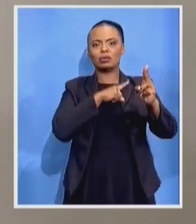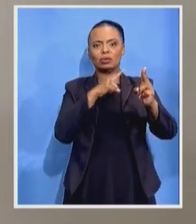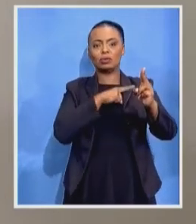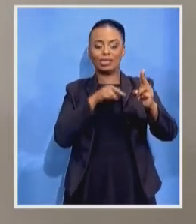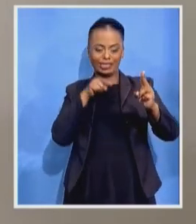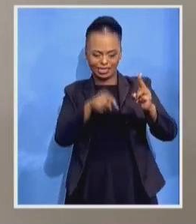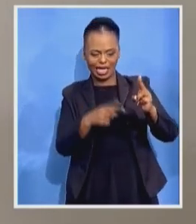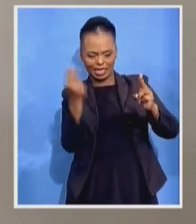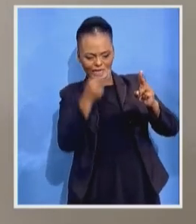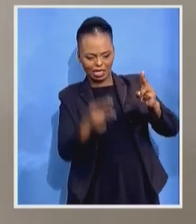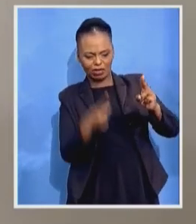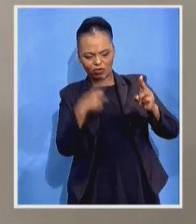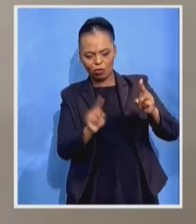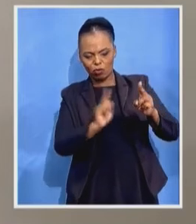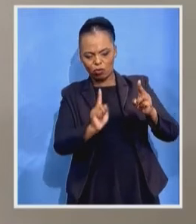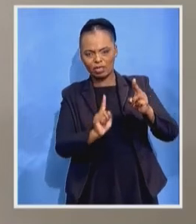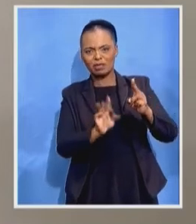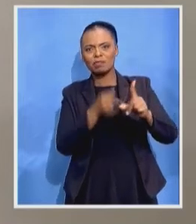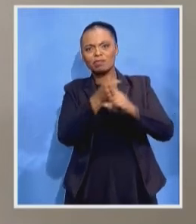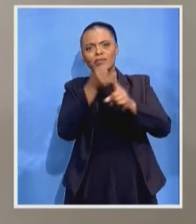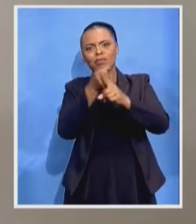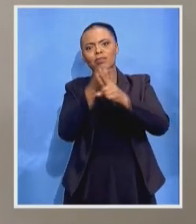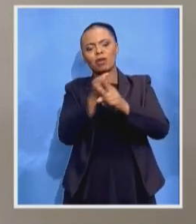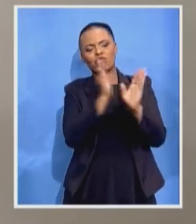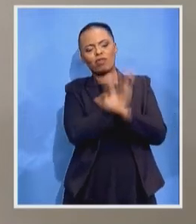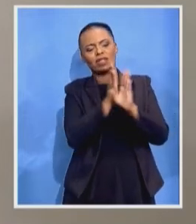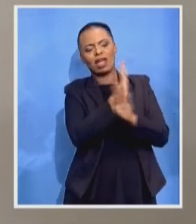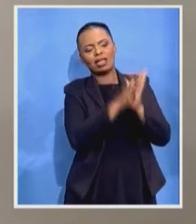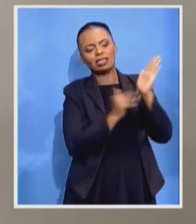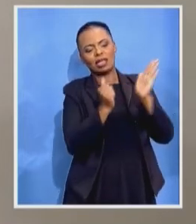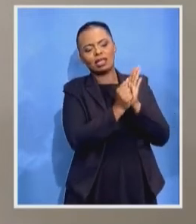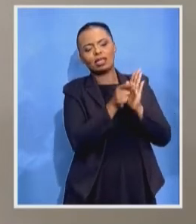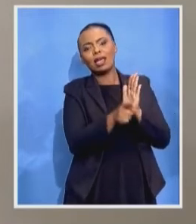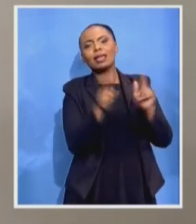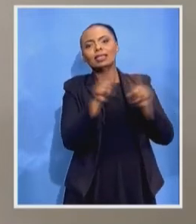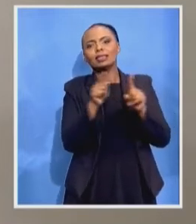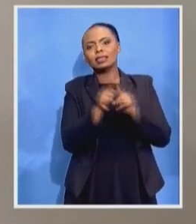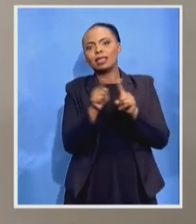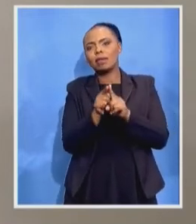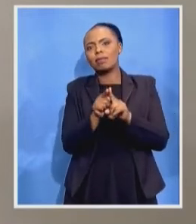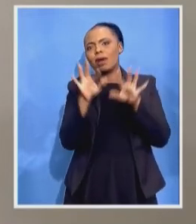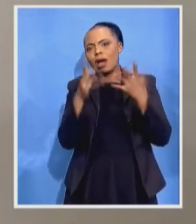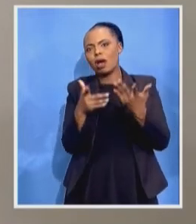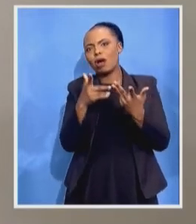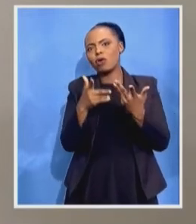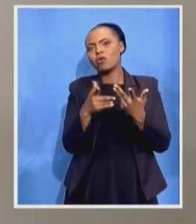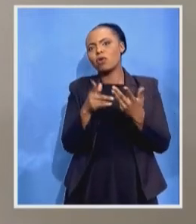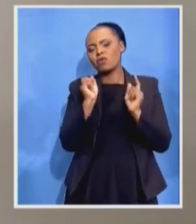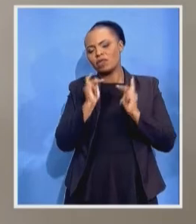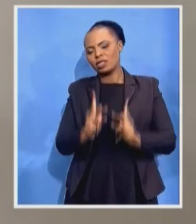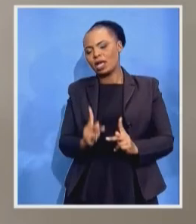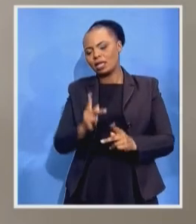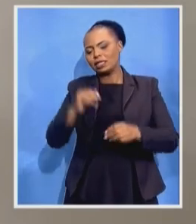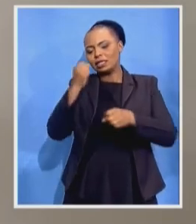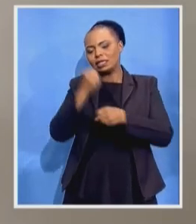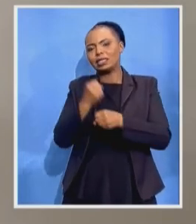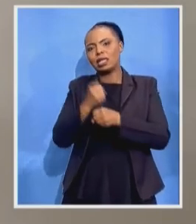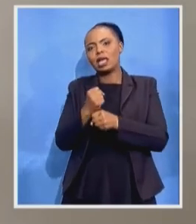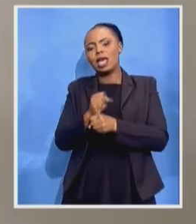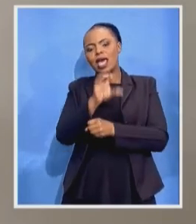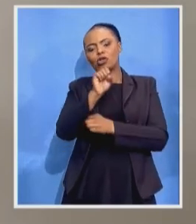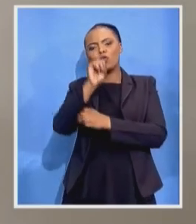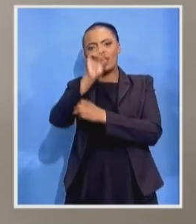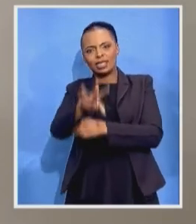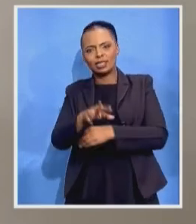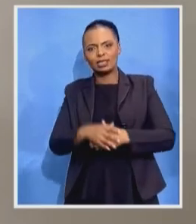privatization agenda as an alternative to fiscal funding of state-owned enterprises. While the ANC and the Alliance